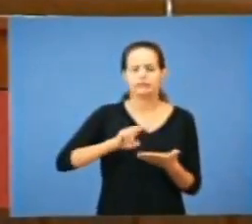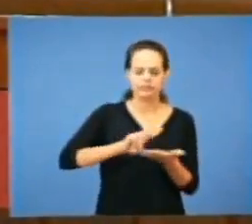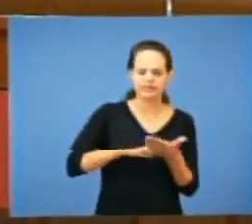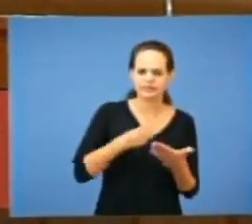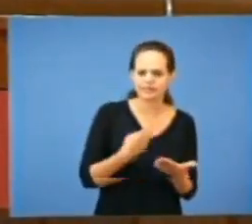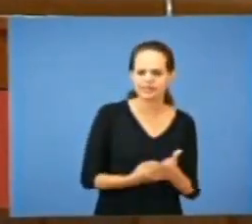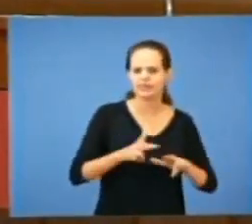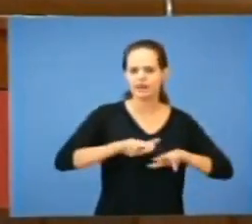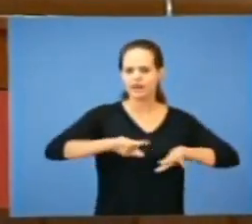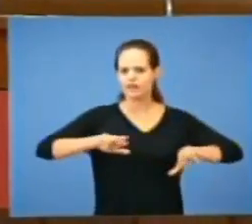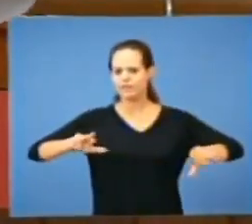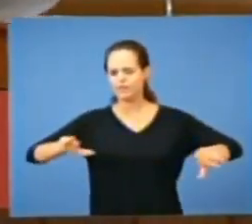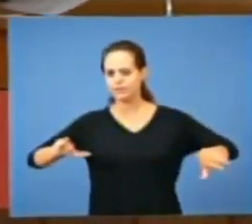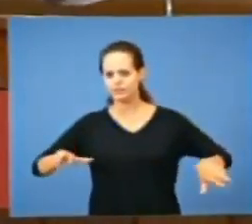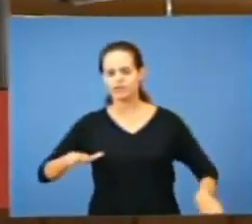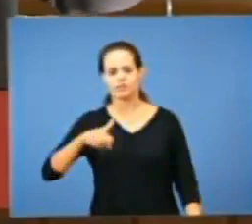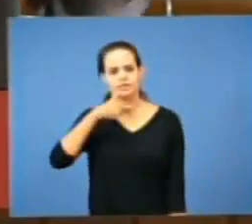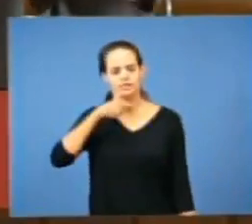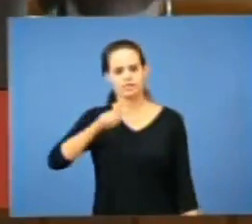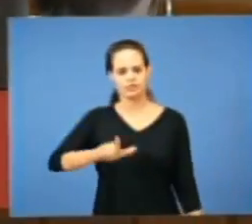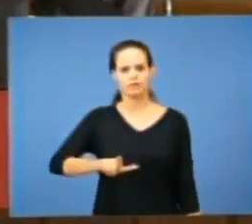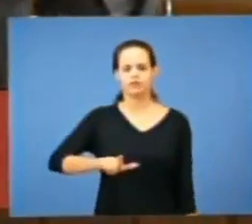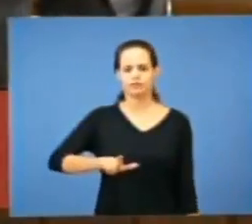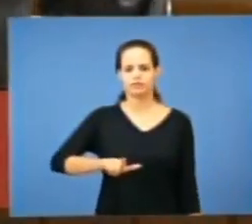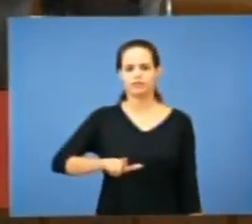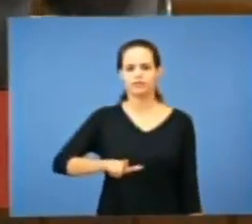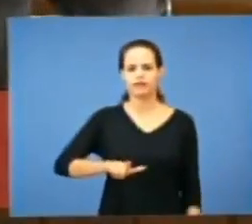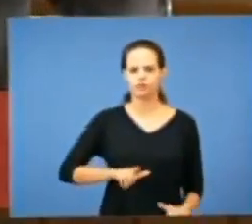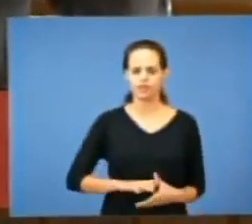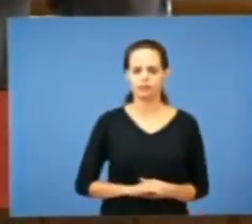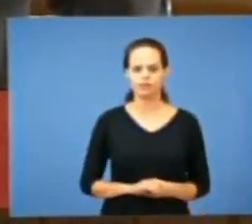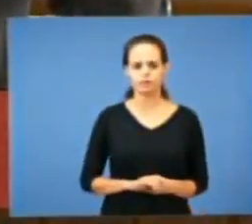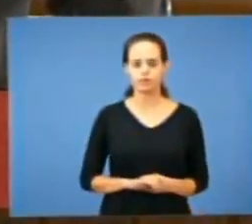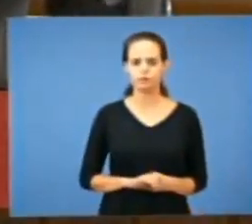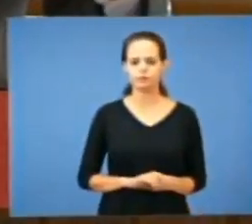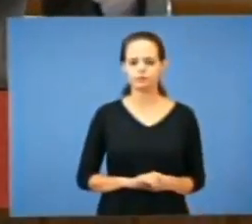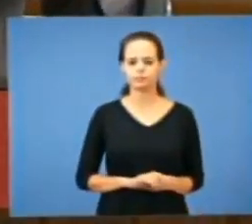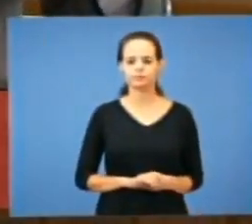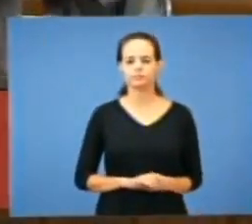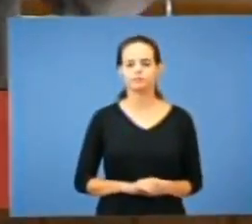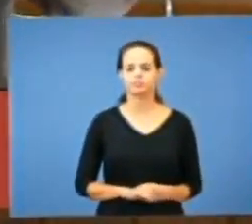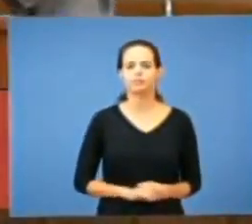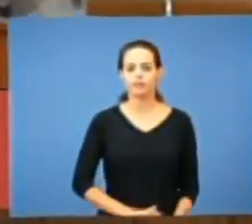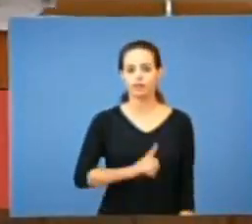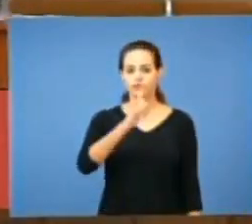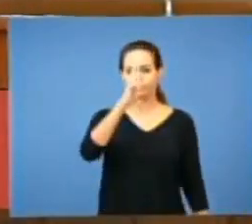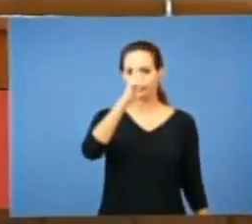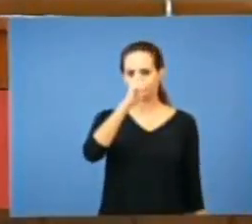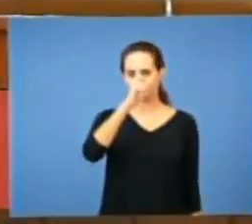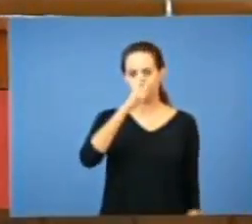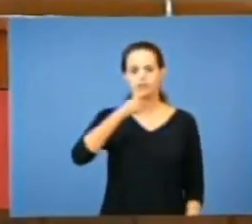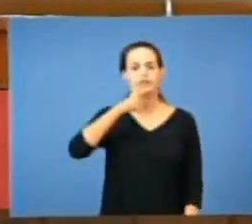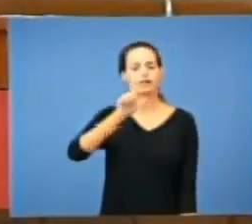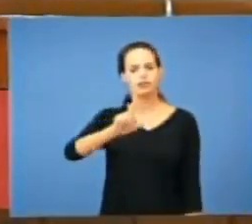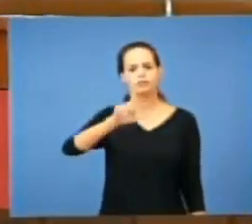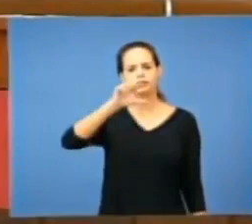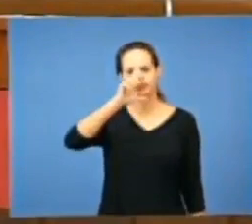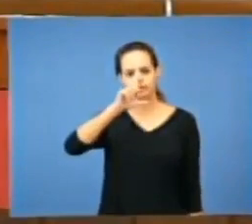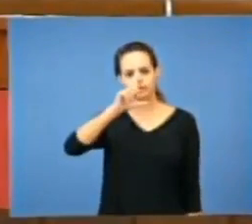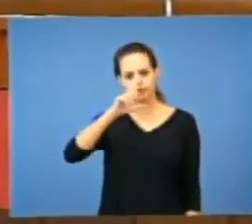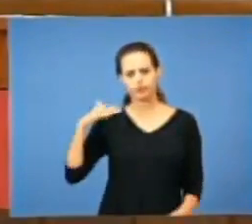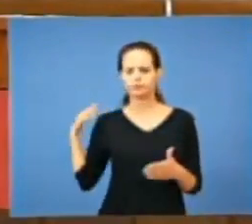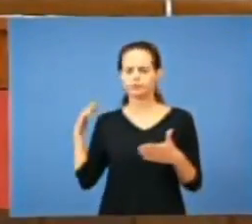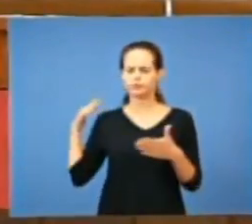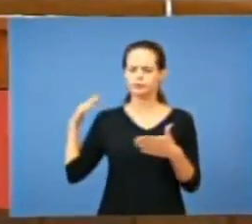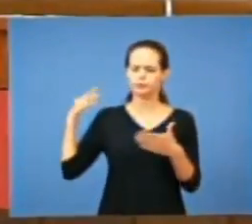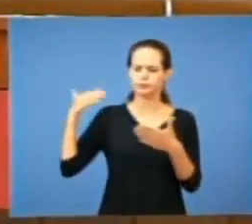vulgarized. And then when Luther comes and points out the four basic elements of the